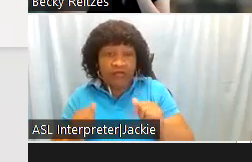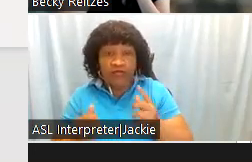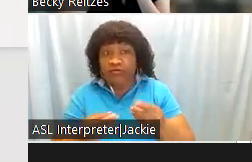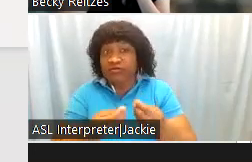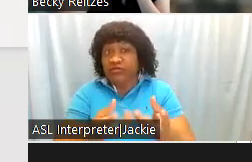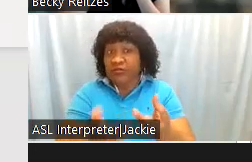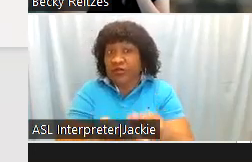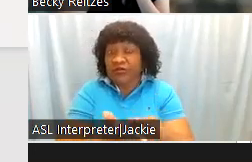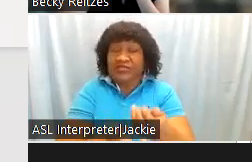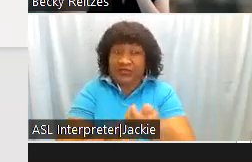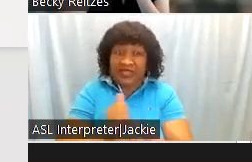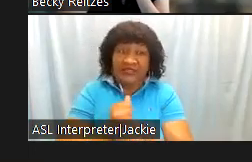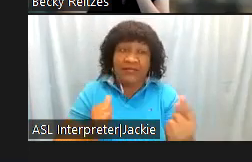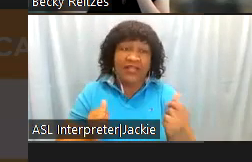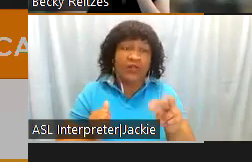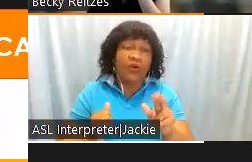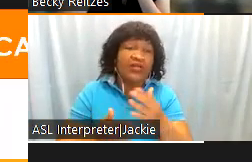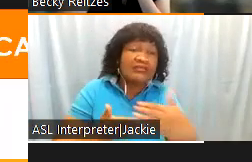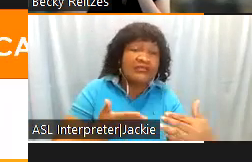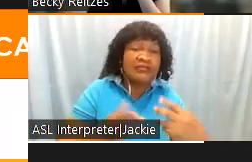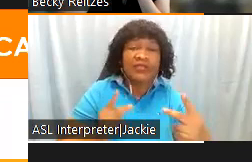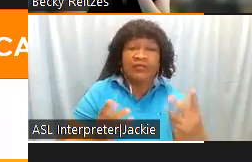support, everybody or most people